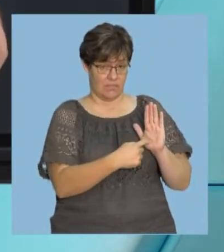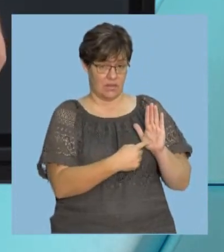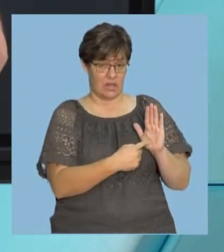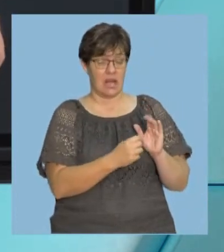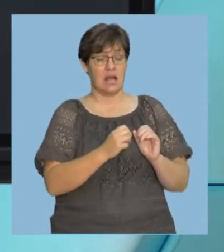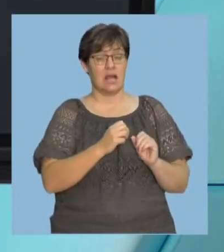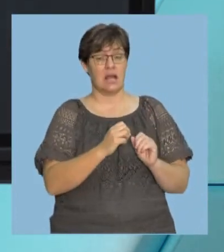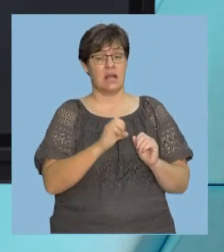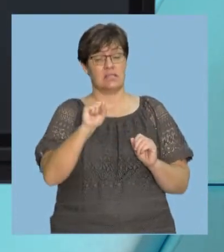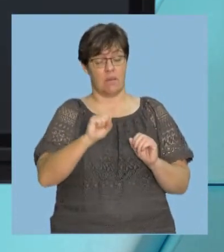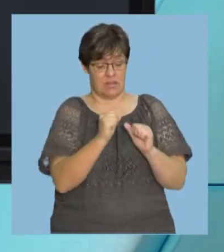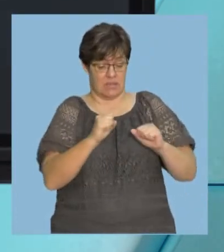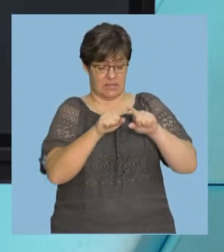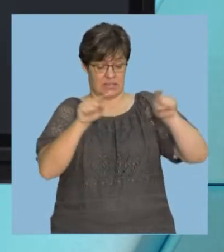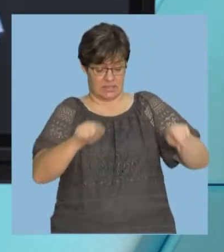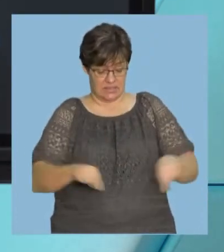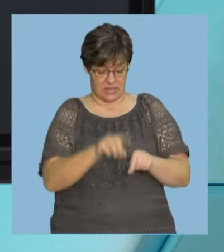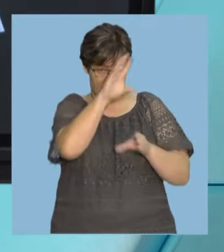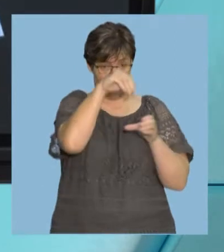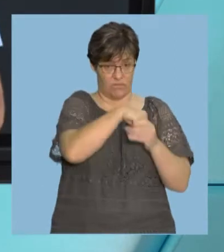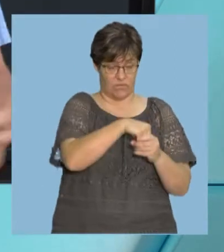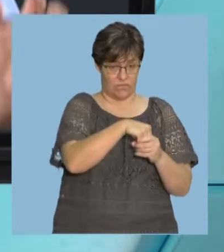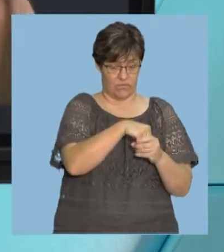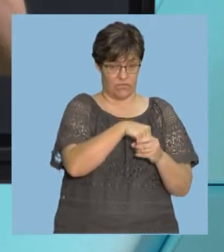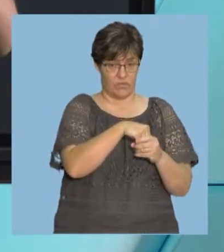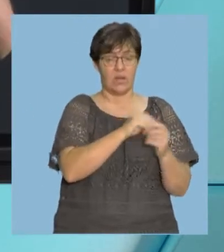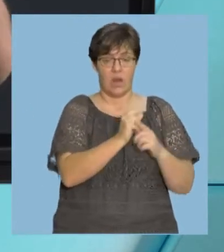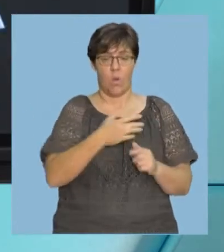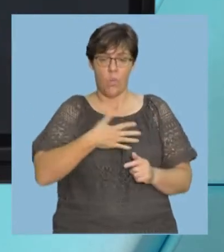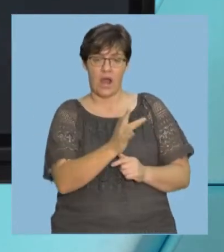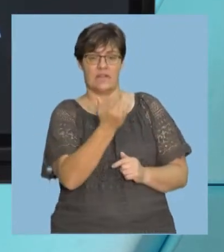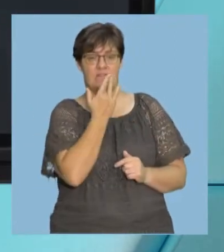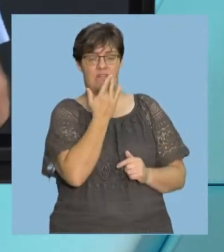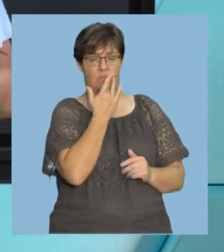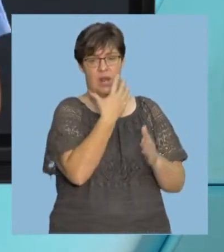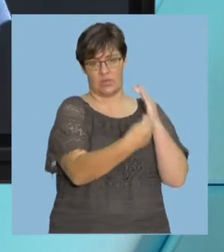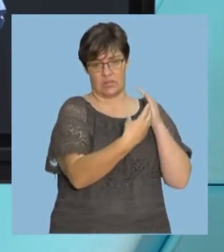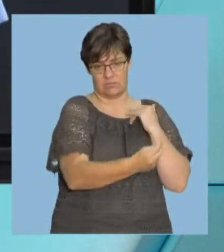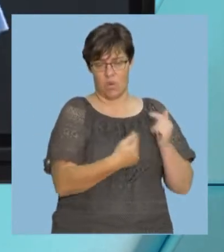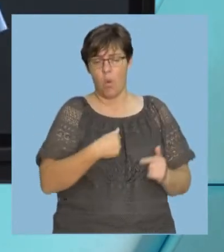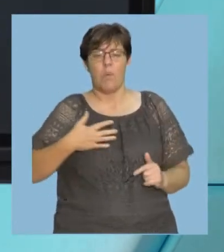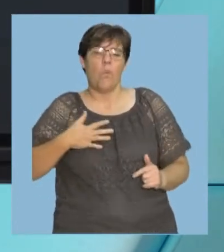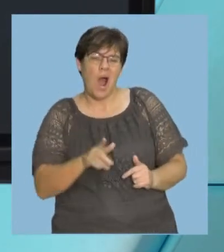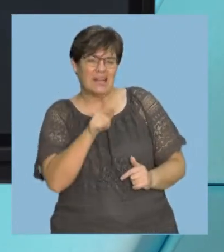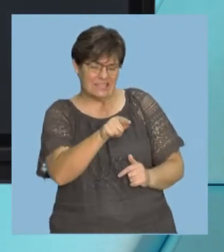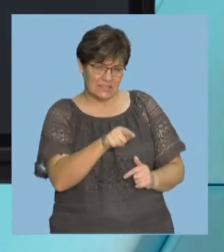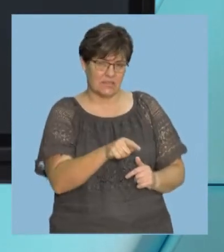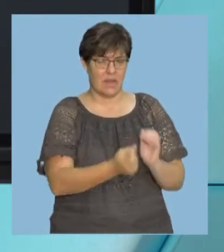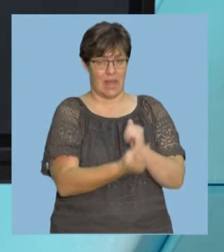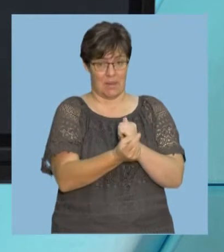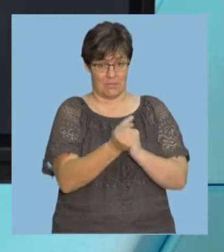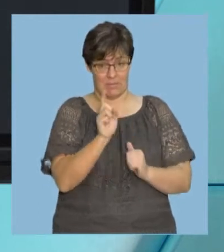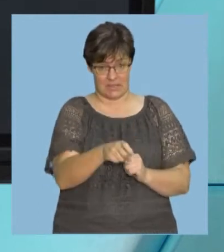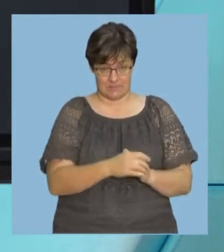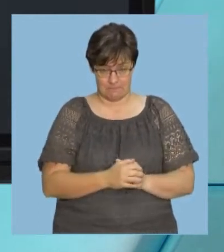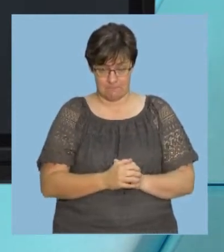the sample space and focuses on our favorable outcomes, or the things that we would like to happen.